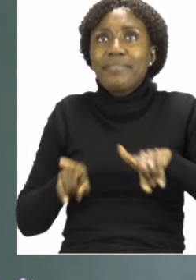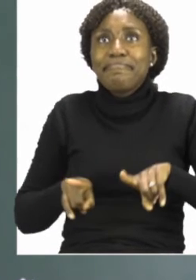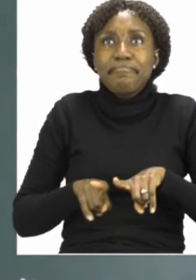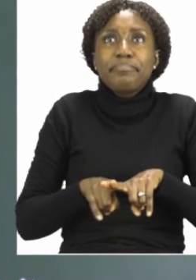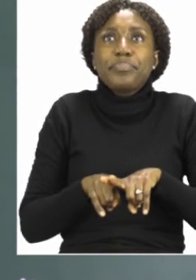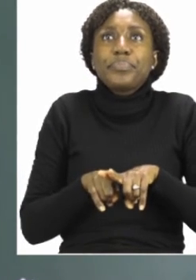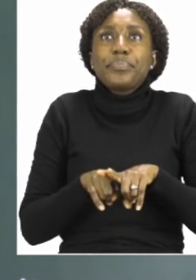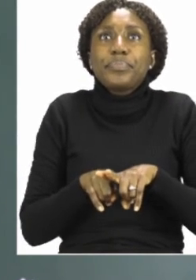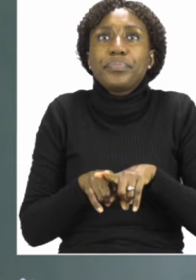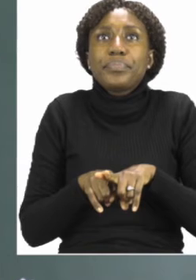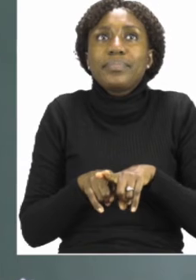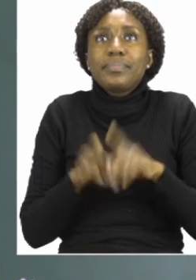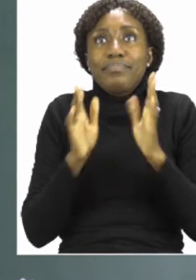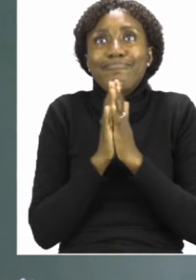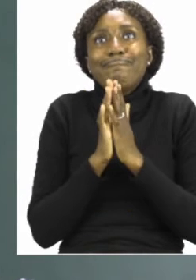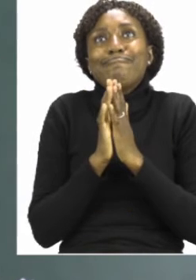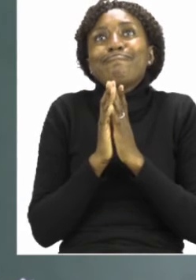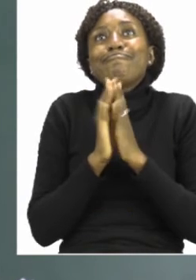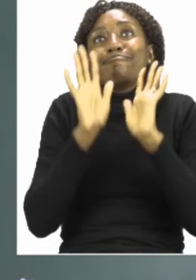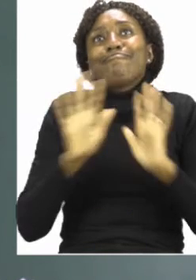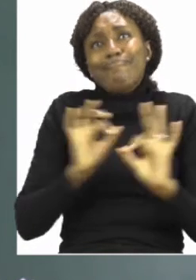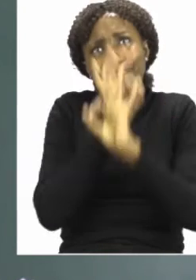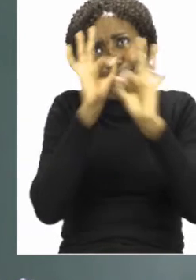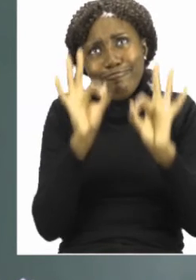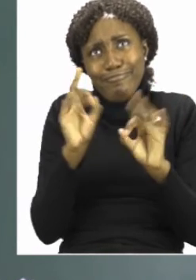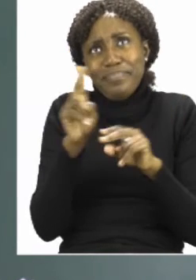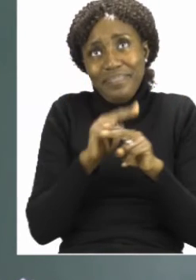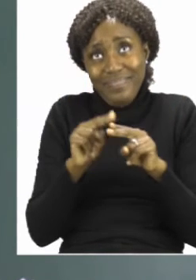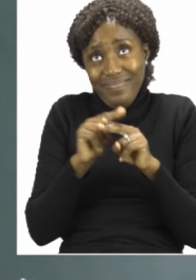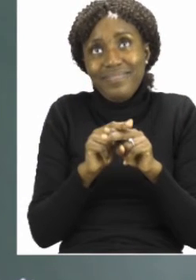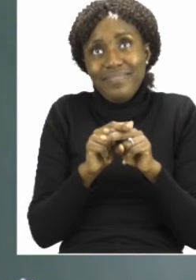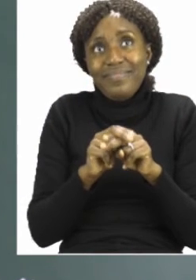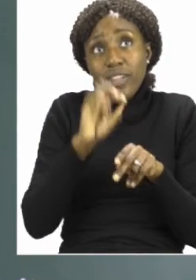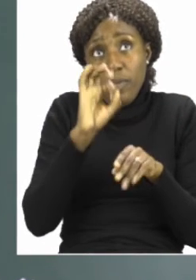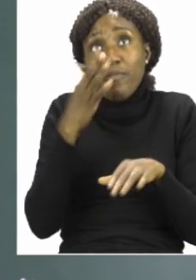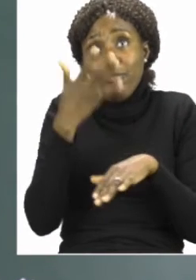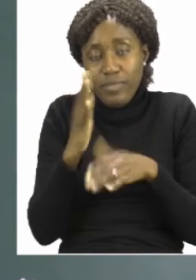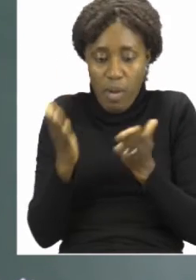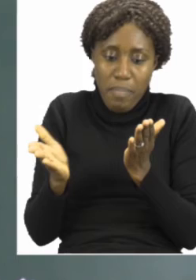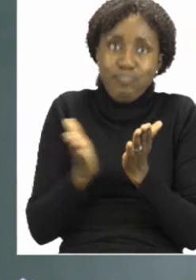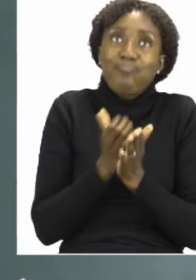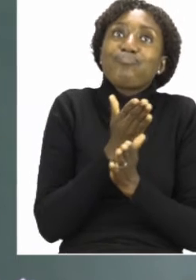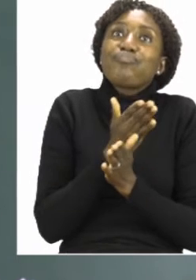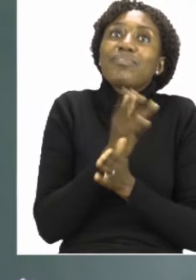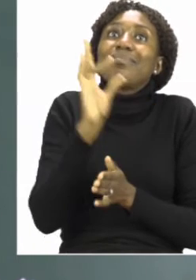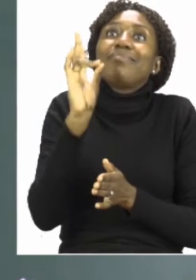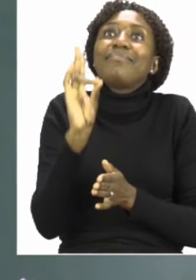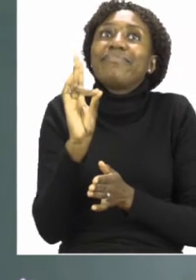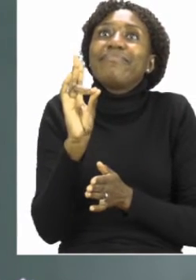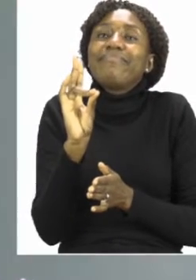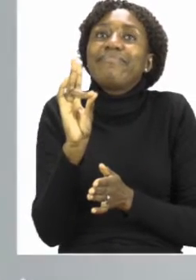colors to match with your lines. And then when you're done, I want you to please go to the next page, page